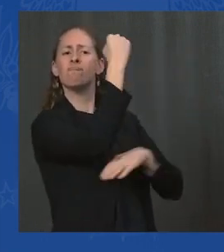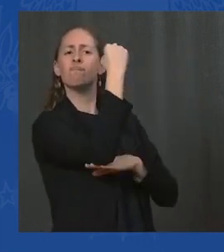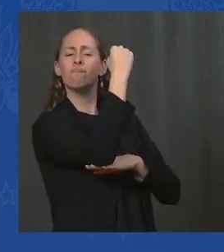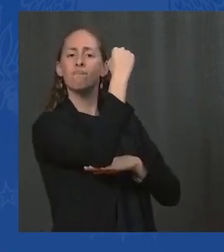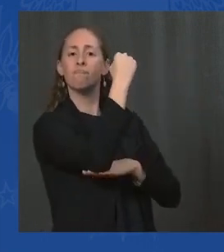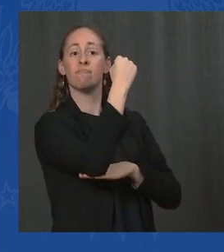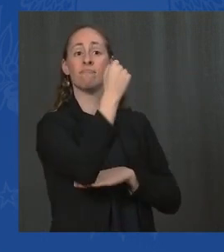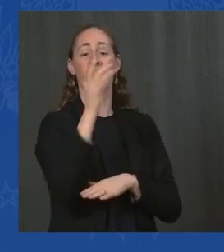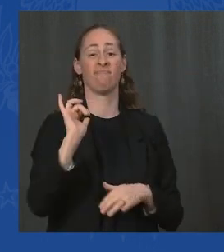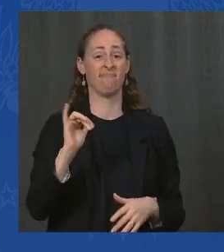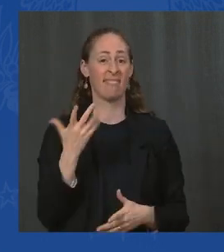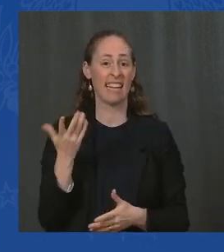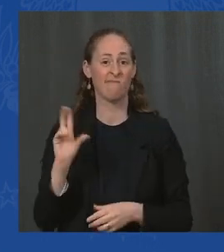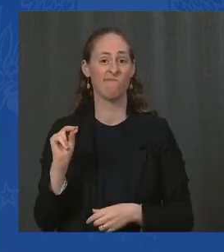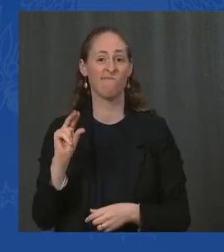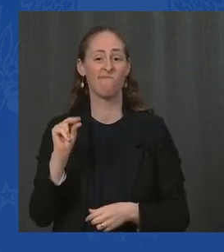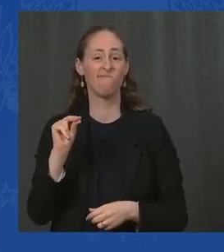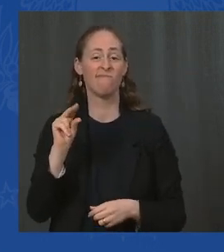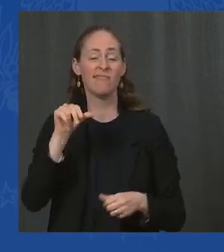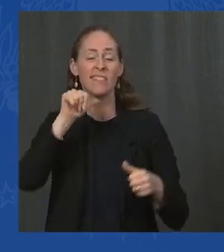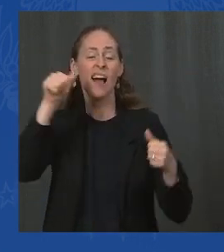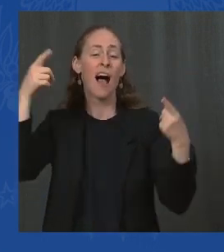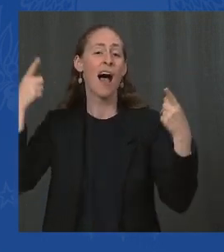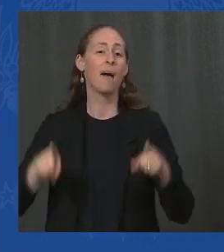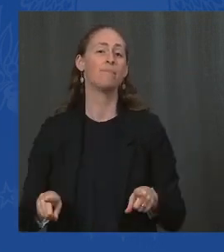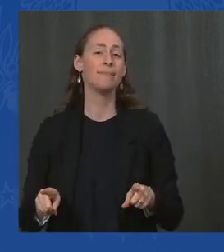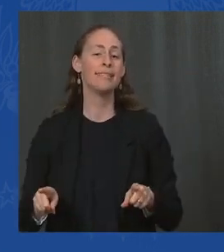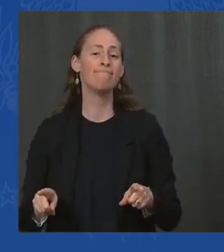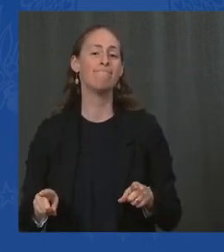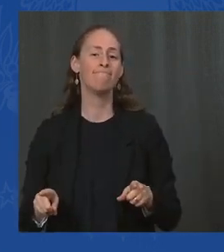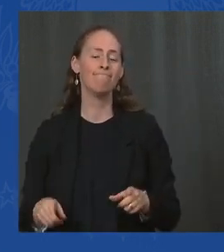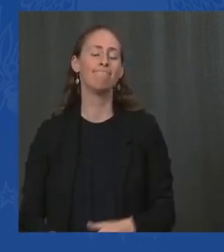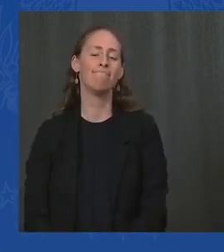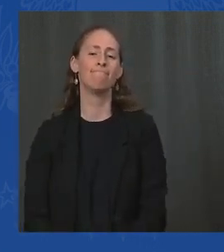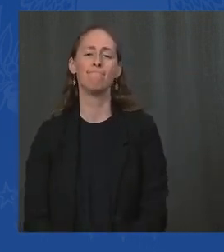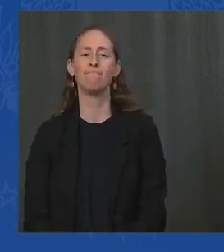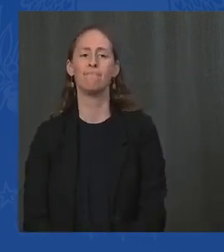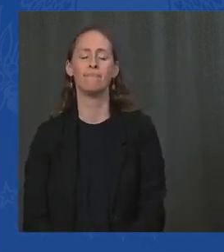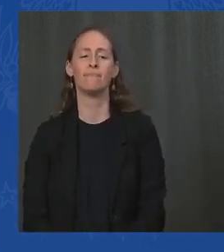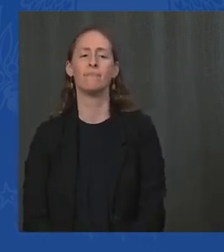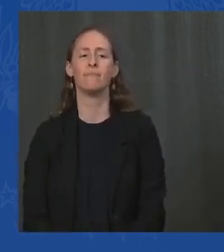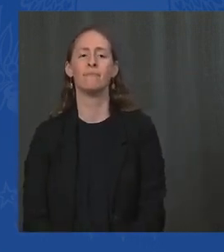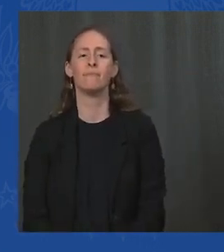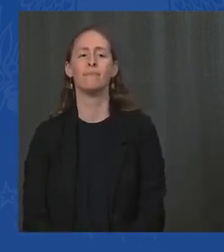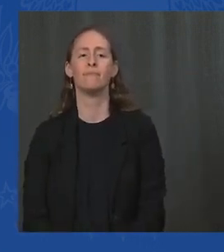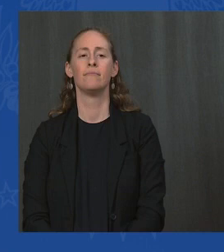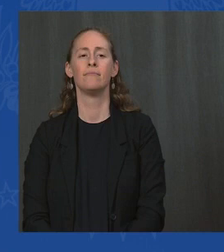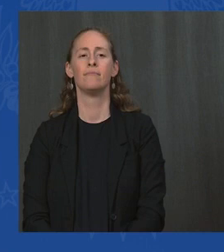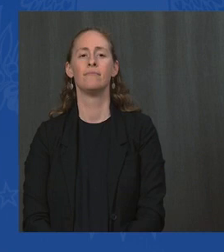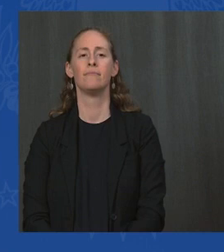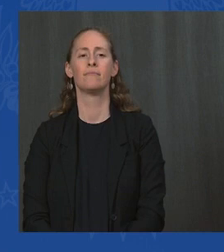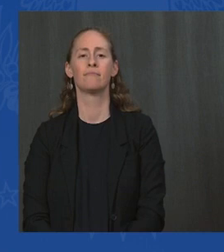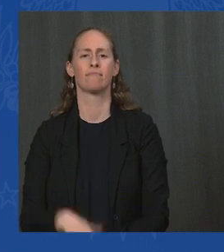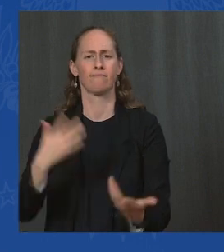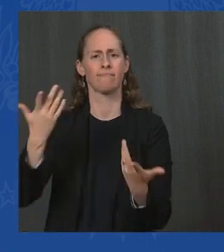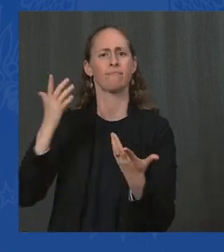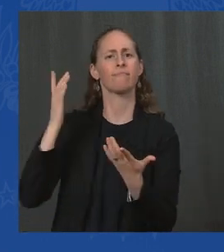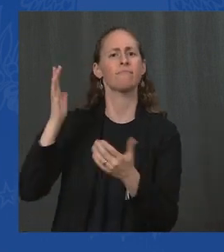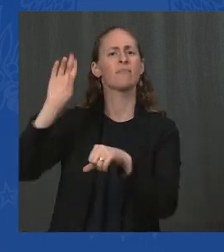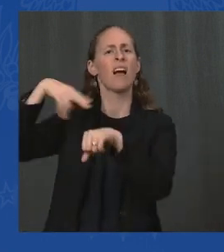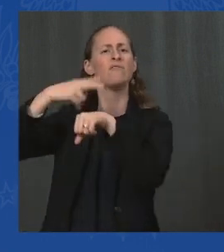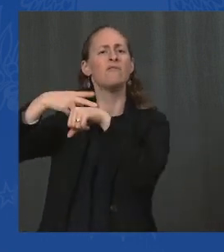to be accurate. But I still instructed our national security team to prepare for every